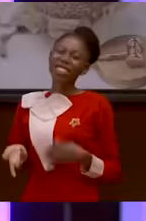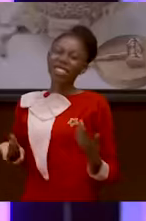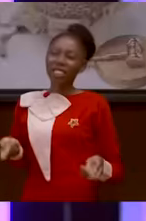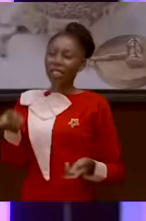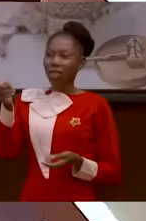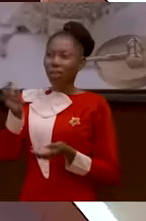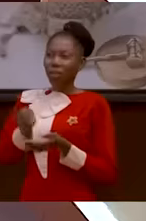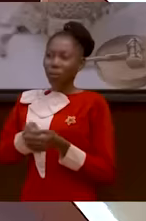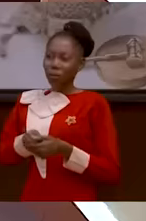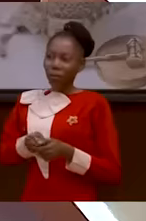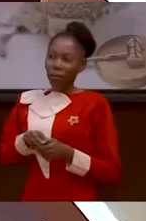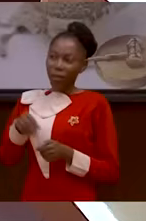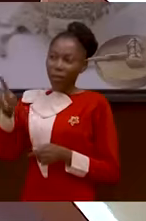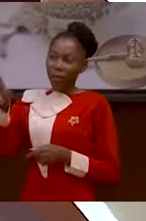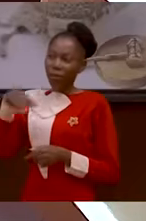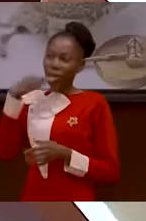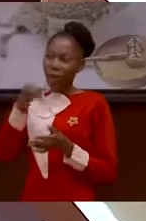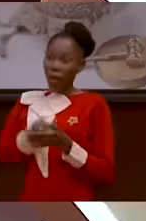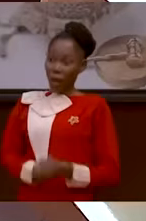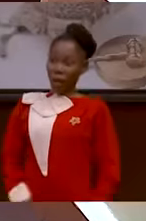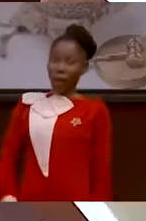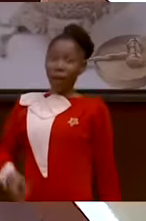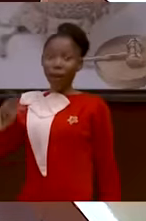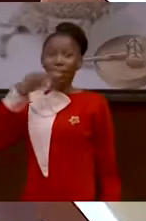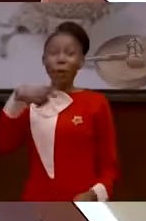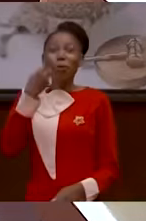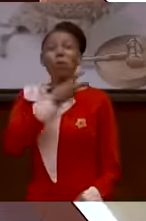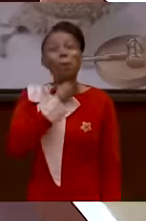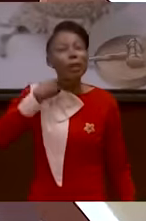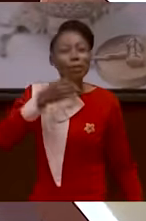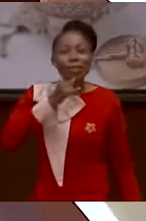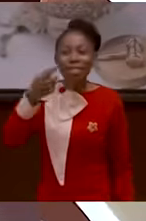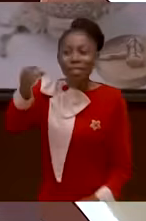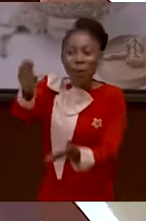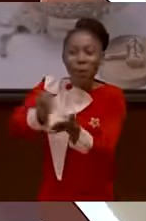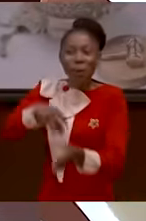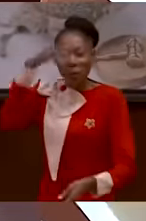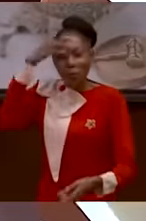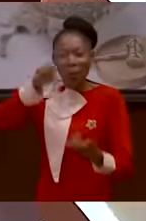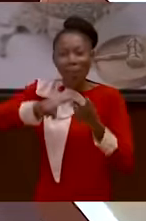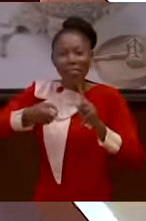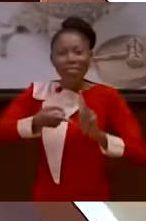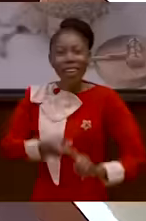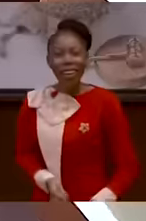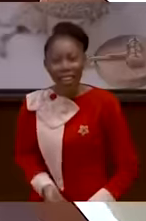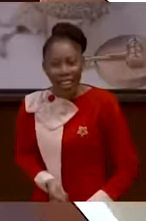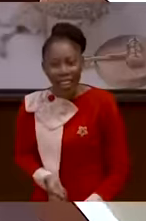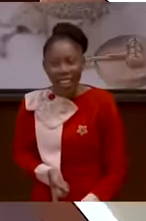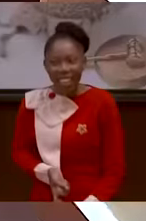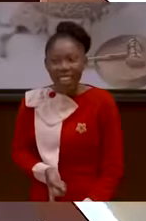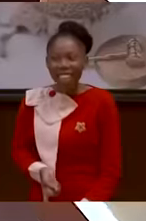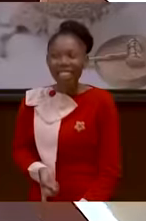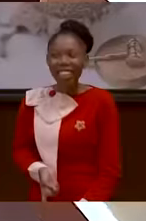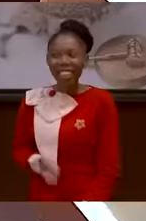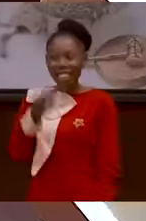are the owner of the These are far you are talking. They are your boyfriend. Yes. Are you like? They are your boyfriend. This affair you are